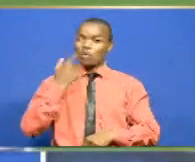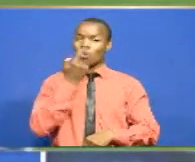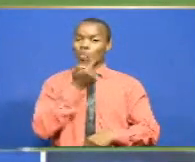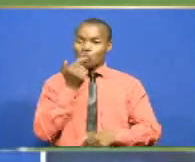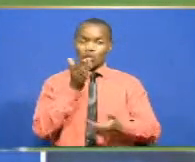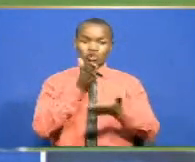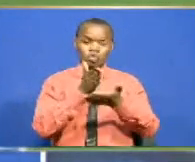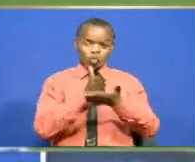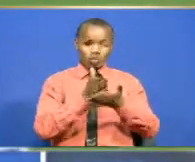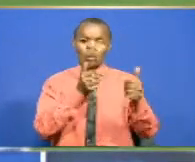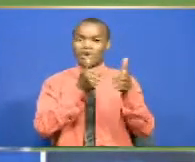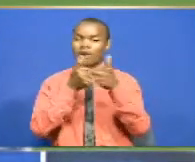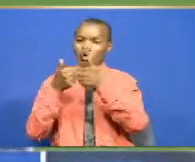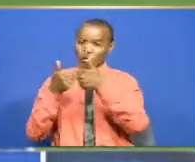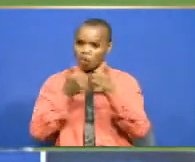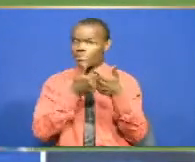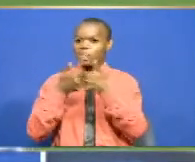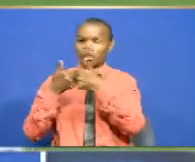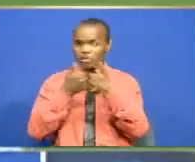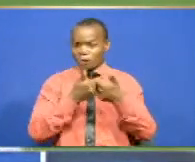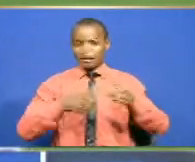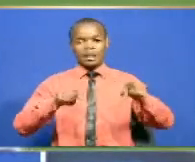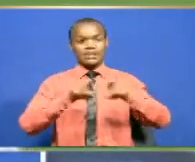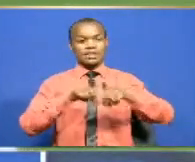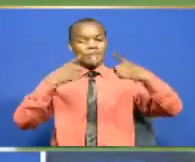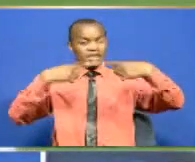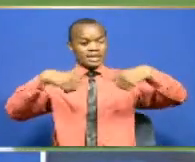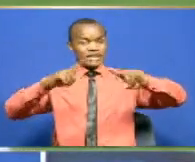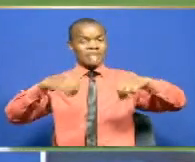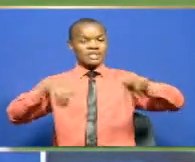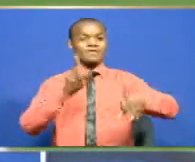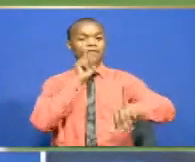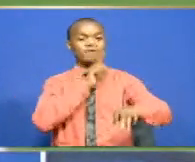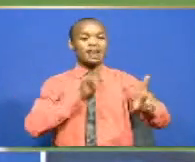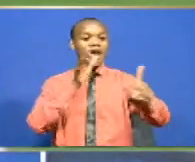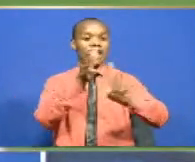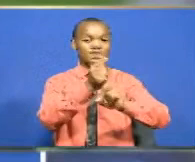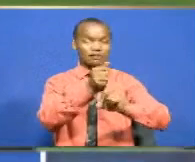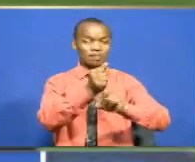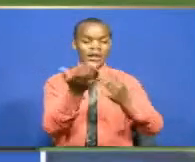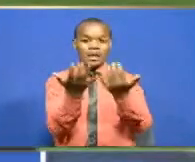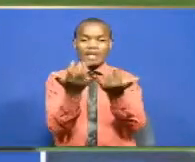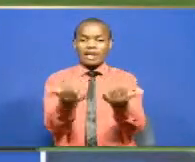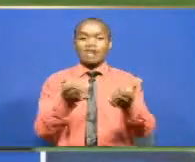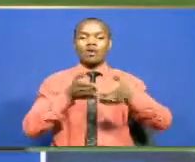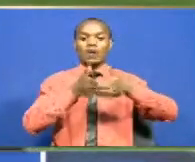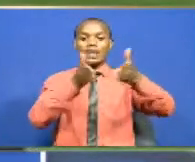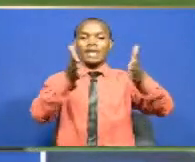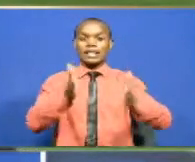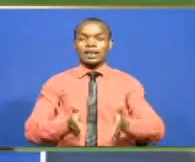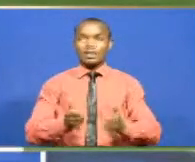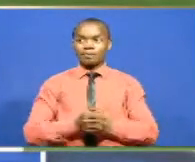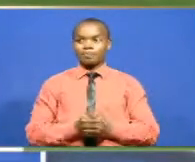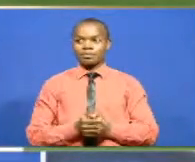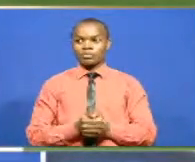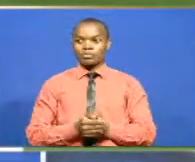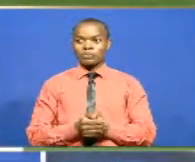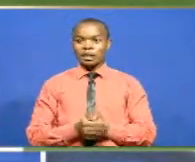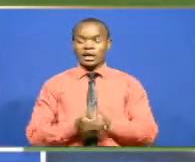have fought and succeeded in obtaining various seats. So long as the one is shall